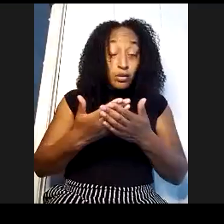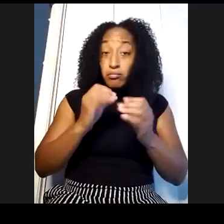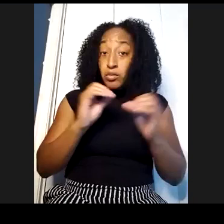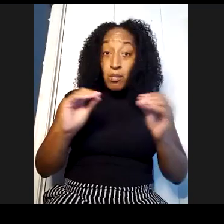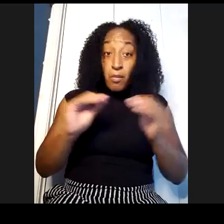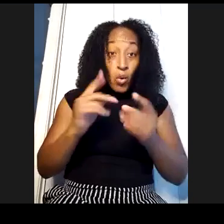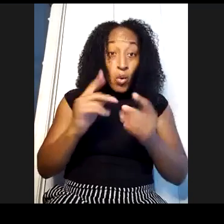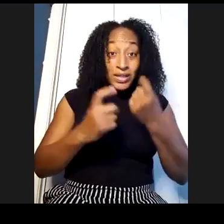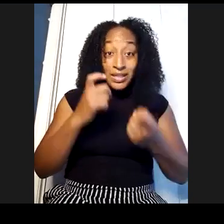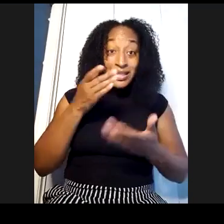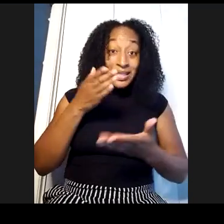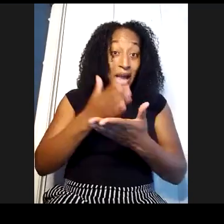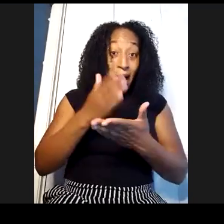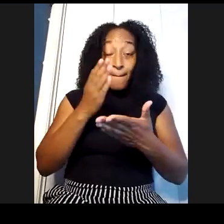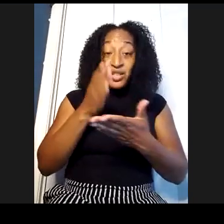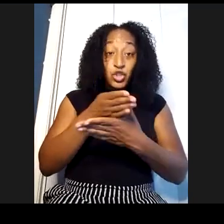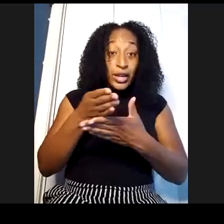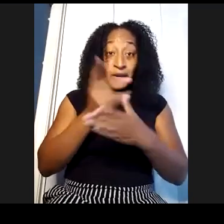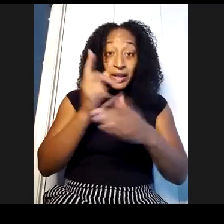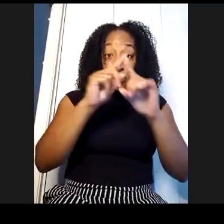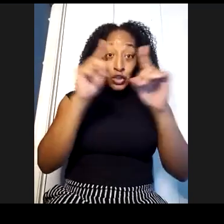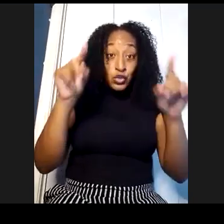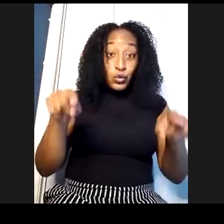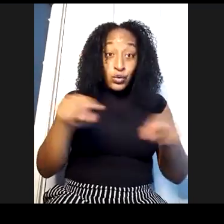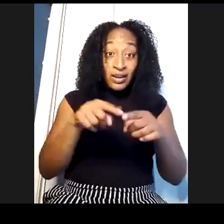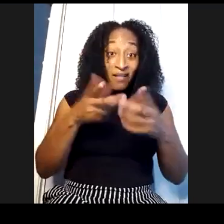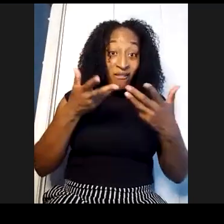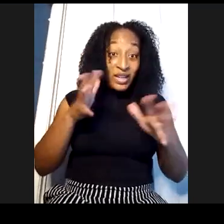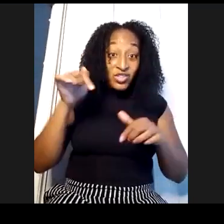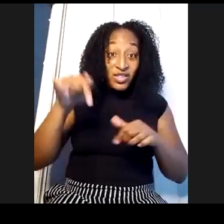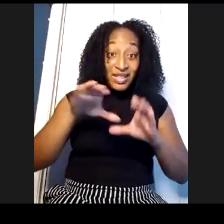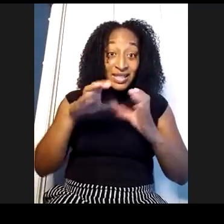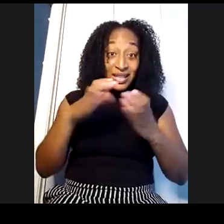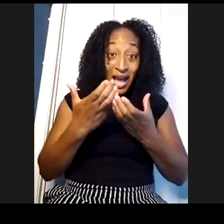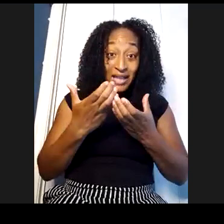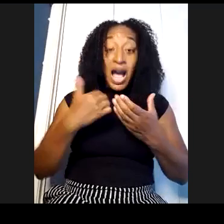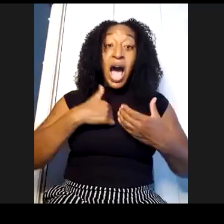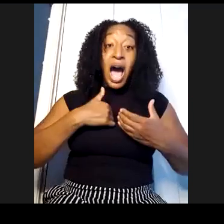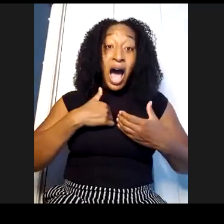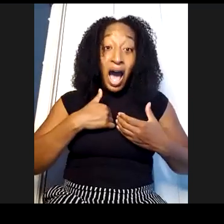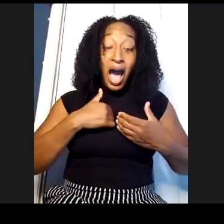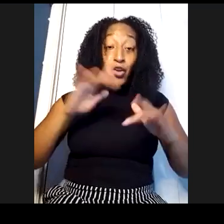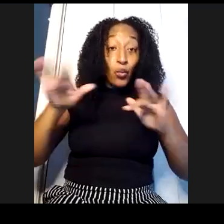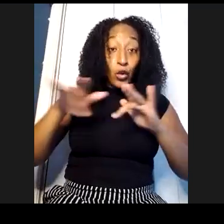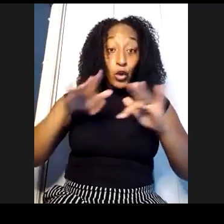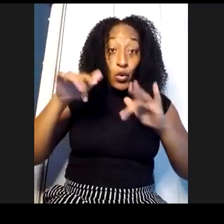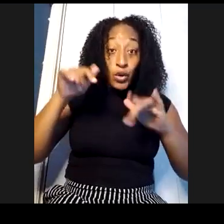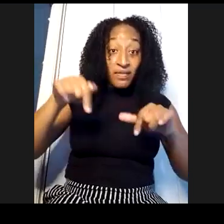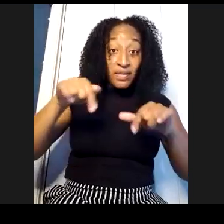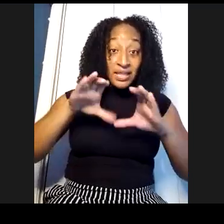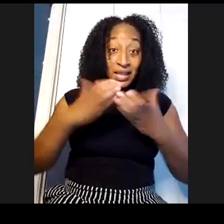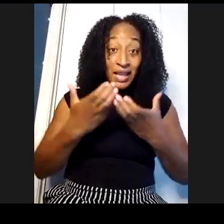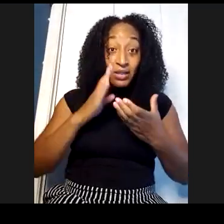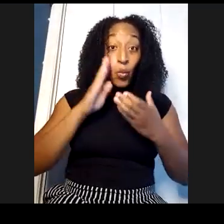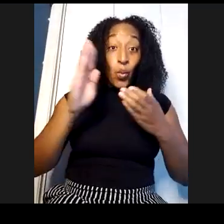sharing and we're done. I will post this recording as soon as I get from YouTube the